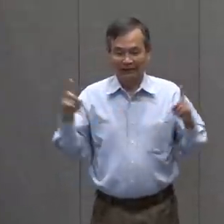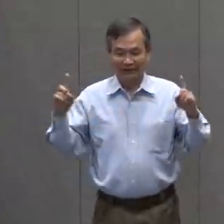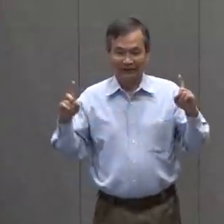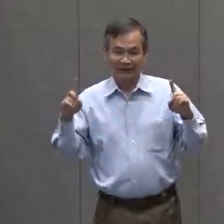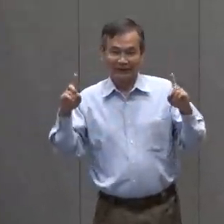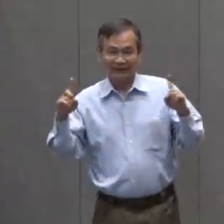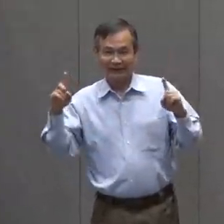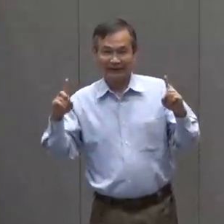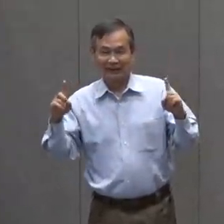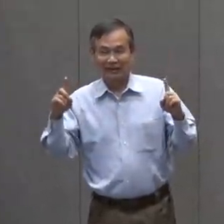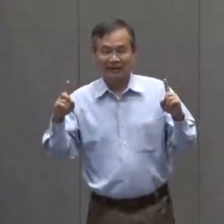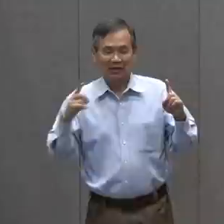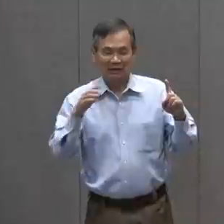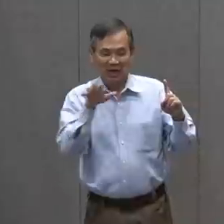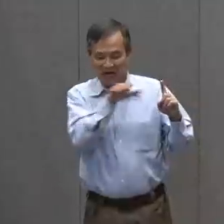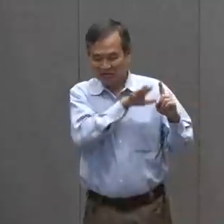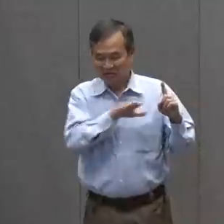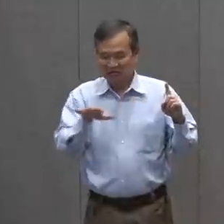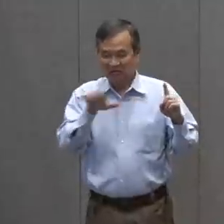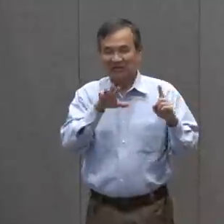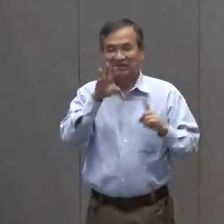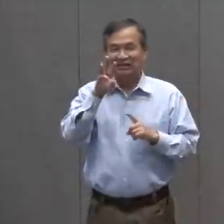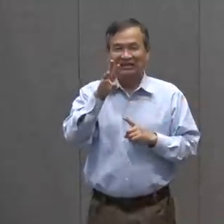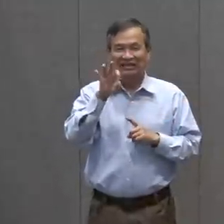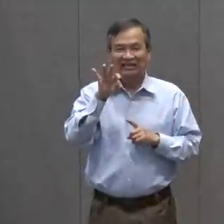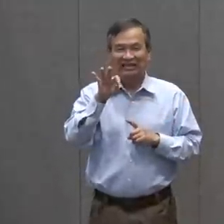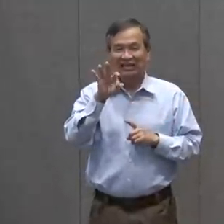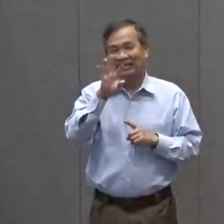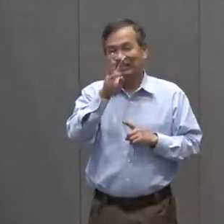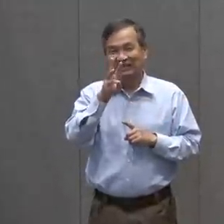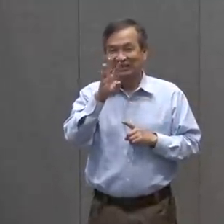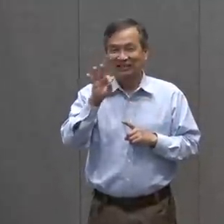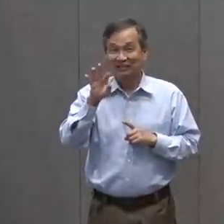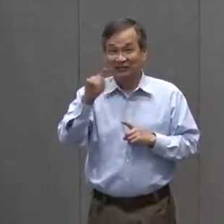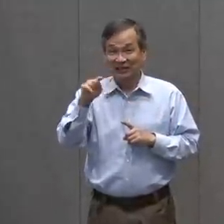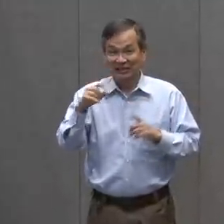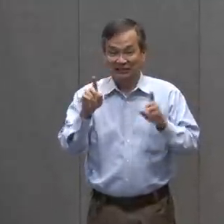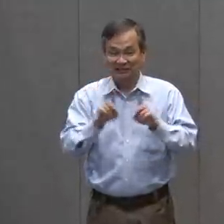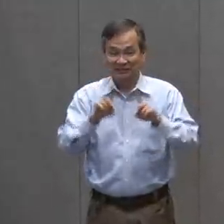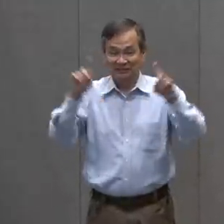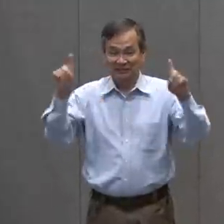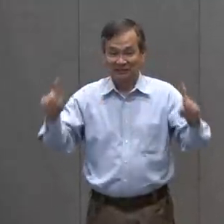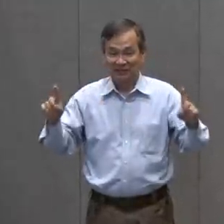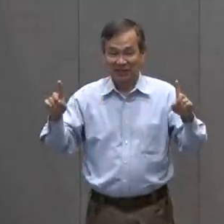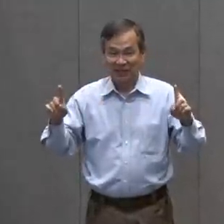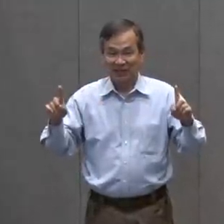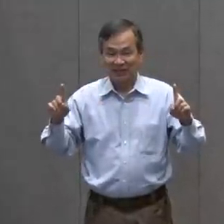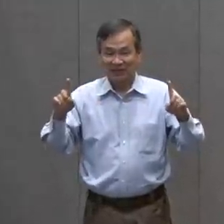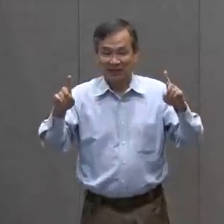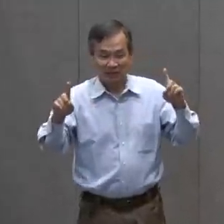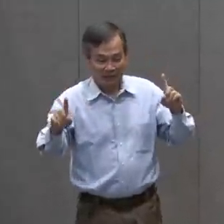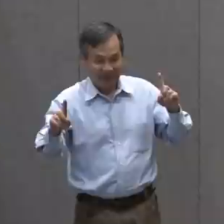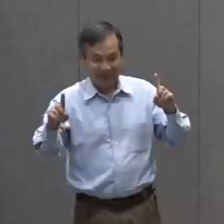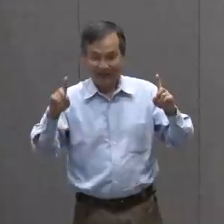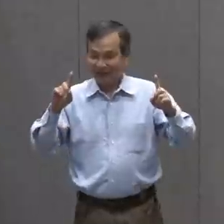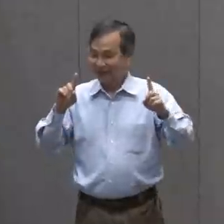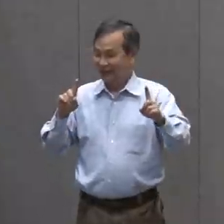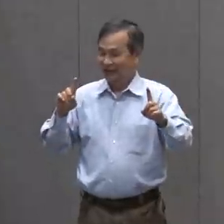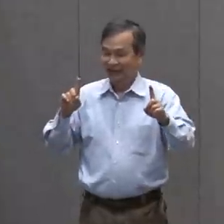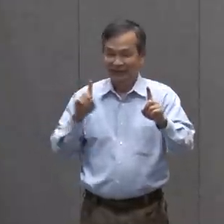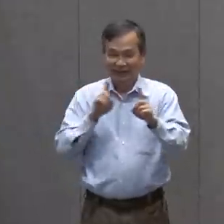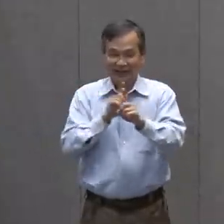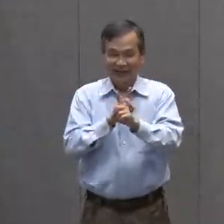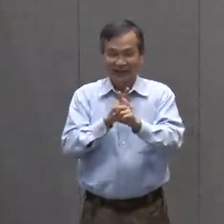we will be trying to stay at least 6 feet away from each other when we are playing the game. So if she is back there, I will be up here and I'll be rolling